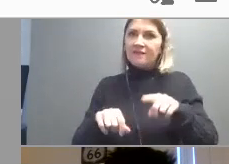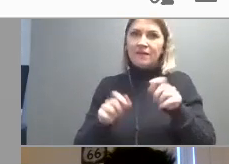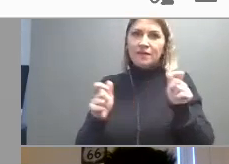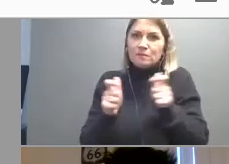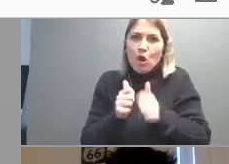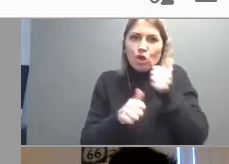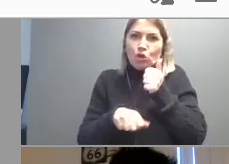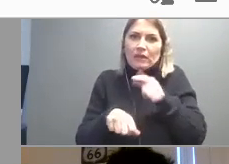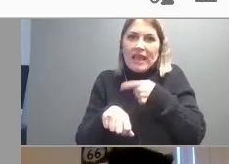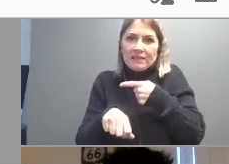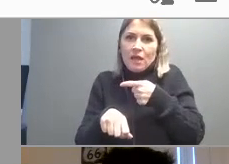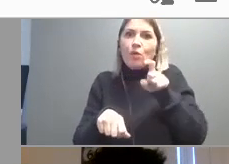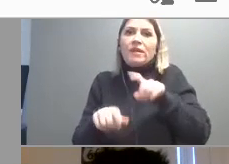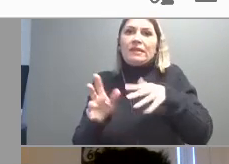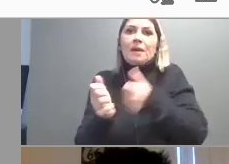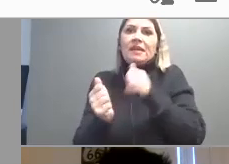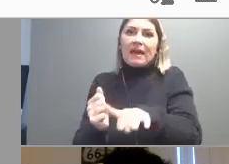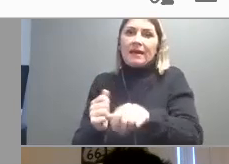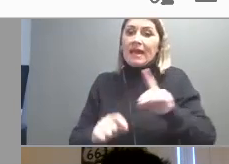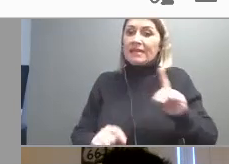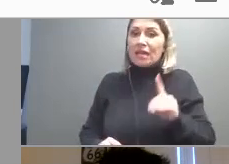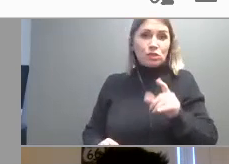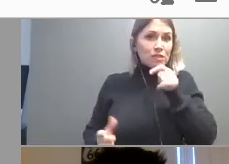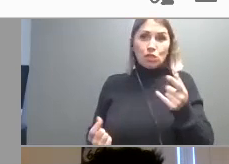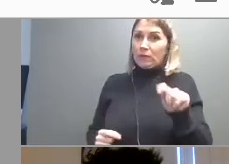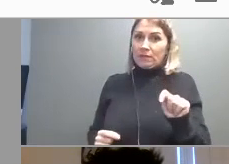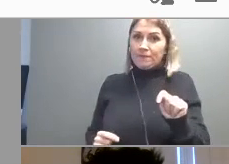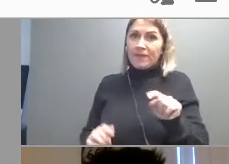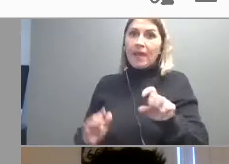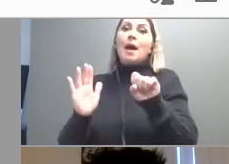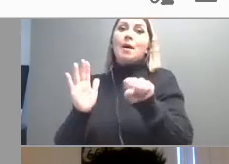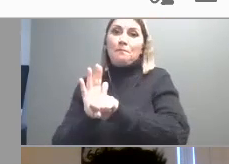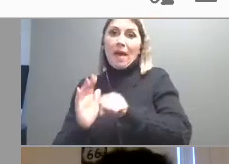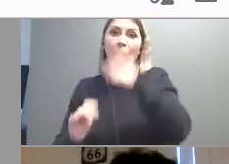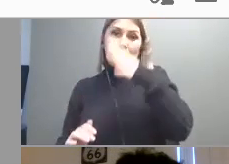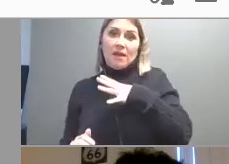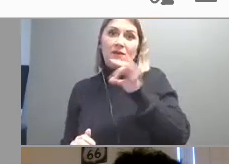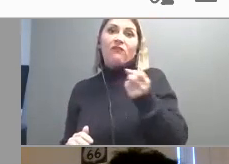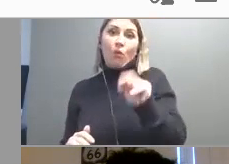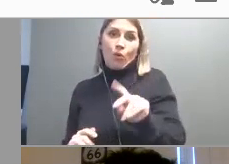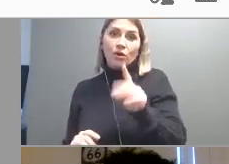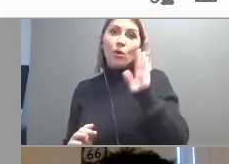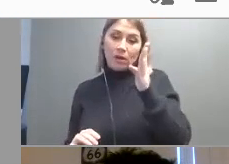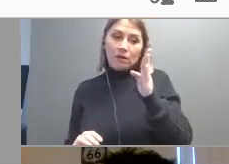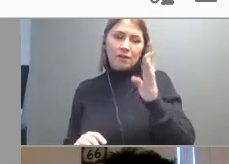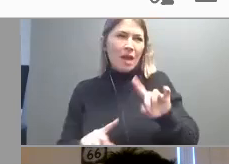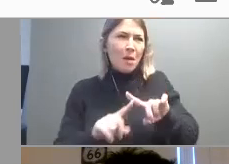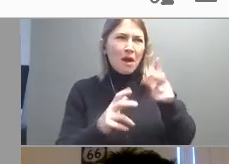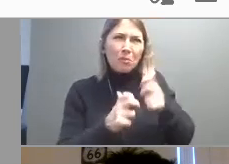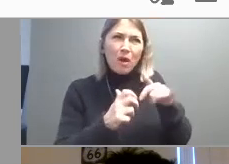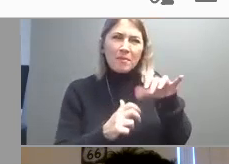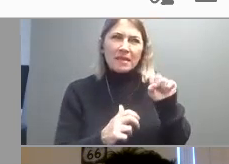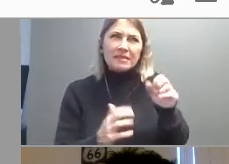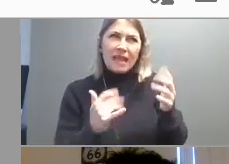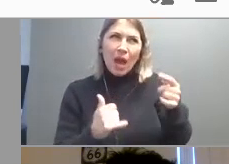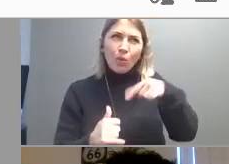need to update that vertex as well. Dijkstra does not do that, Bellman-Ford does. Okay, but the drawback is now